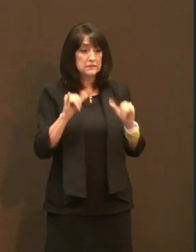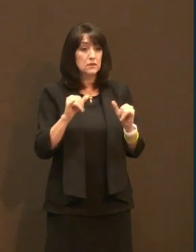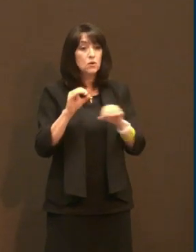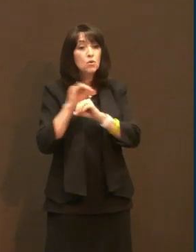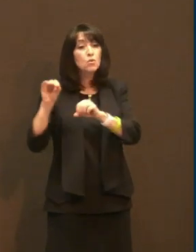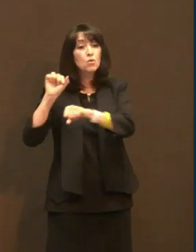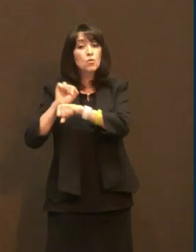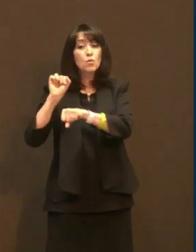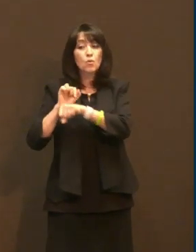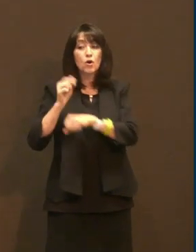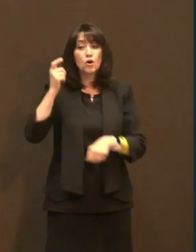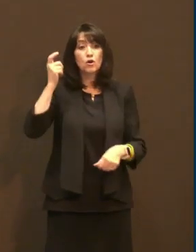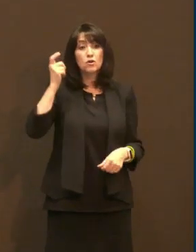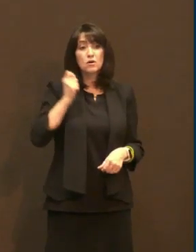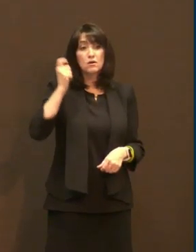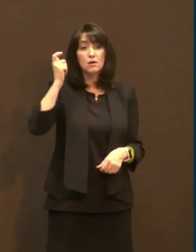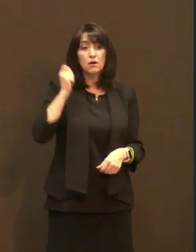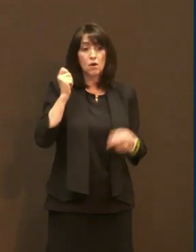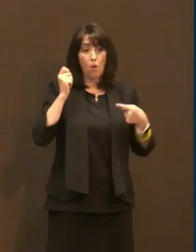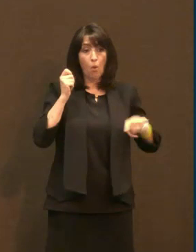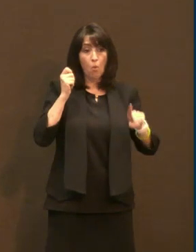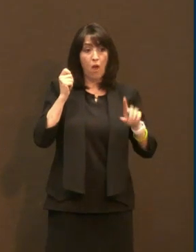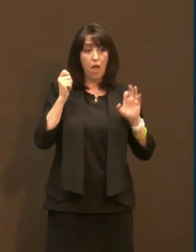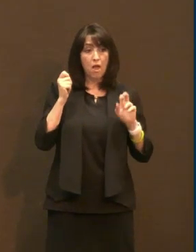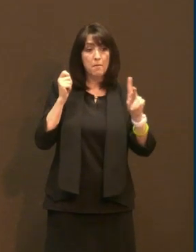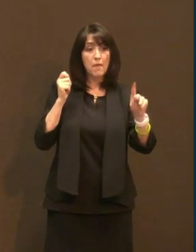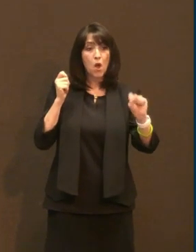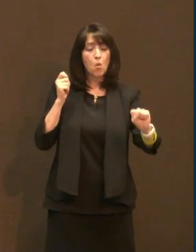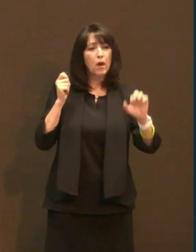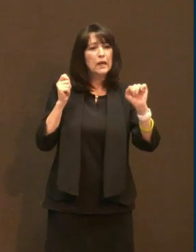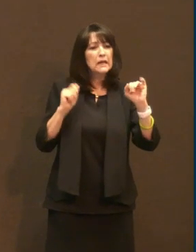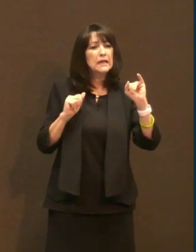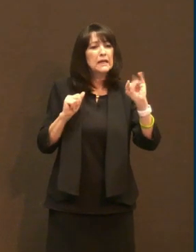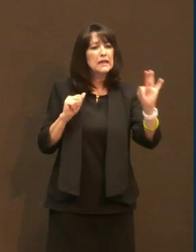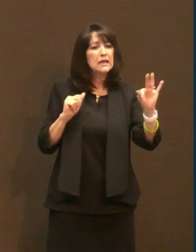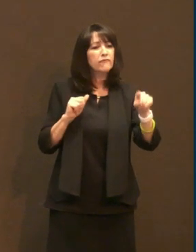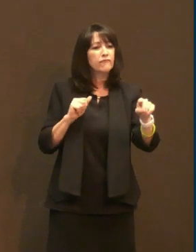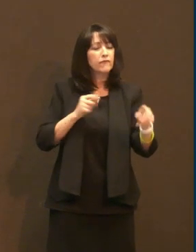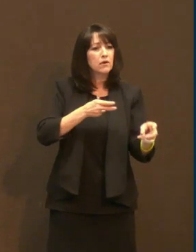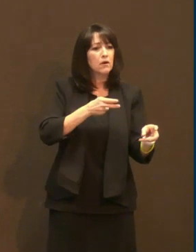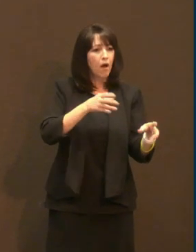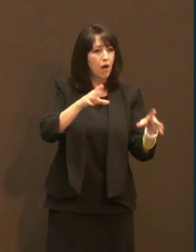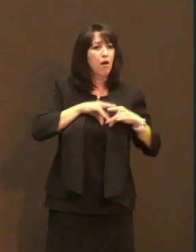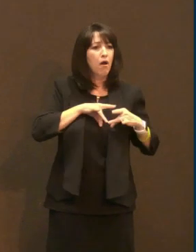home? Yeah, I don't have an answer to either question. I do know that these are